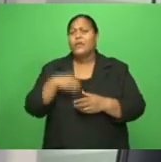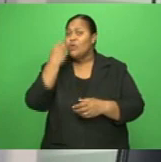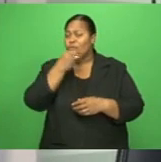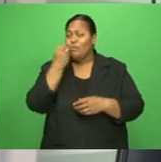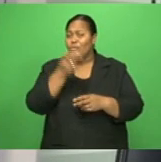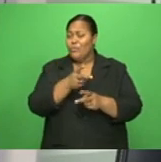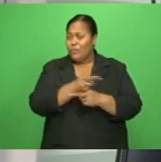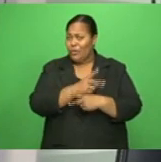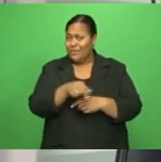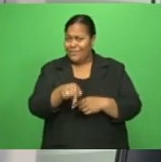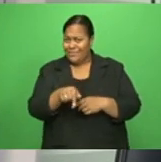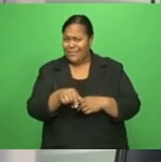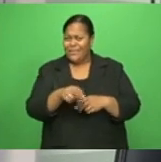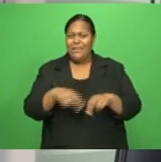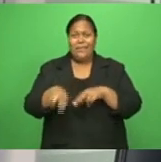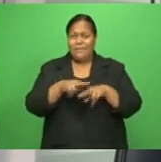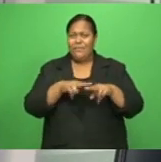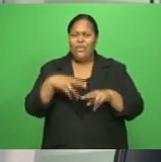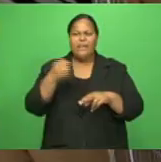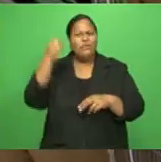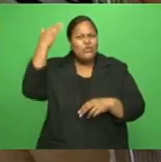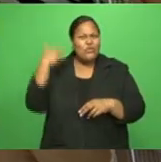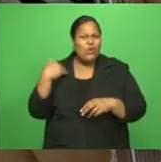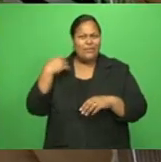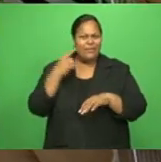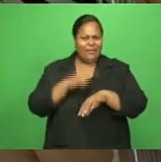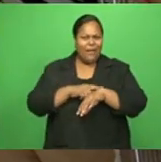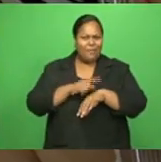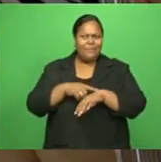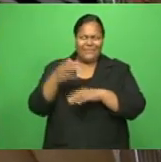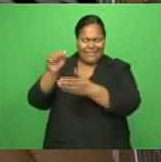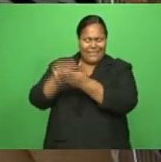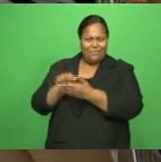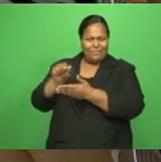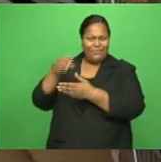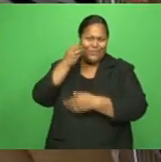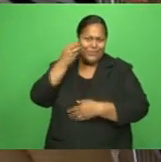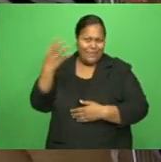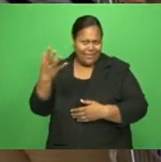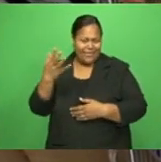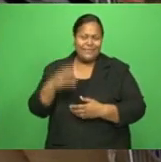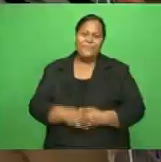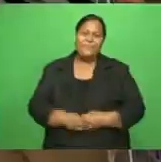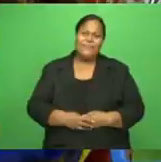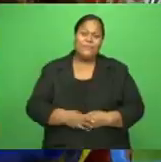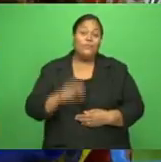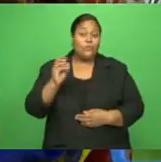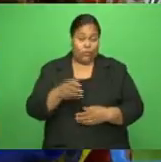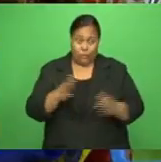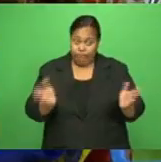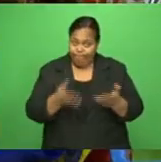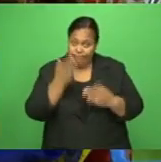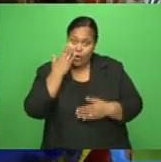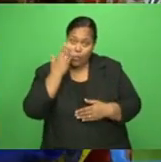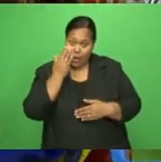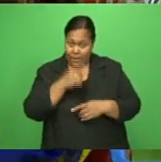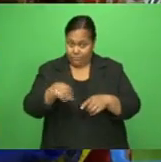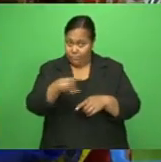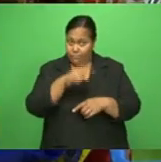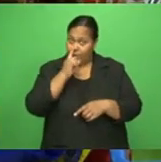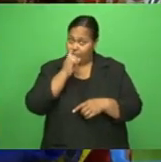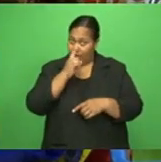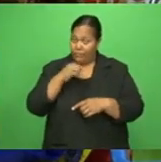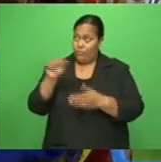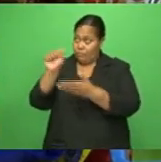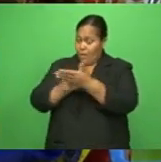food products, they have very short expiry date. Seema Shandil has urged consumers to be vigilant as it continues to receive several